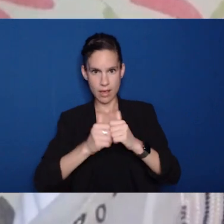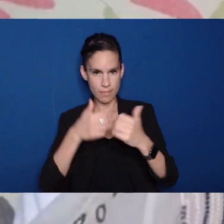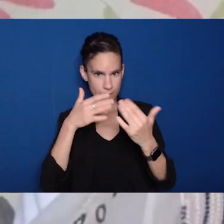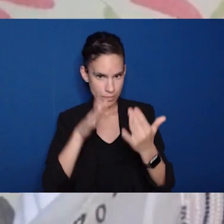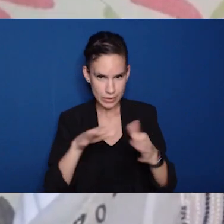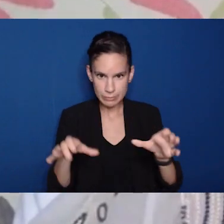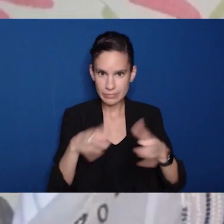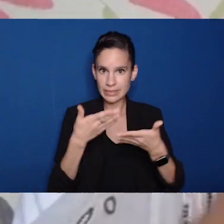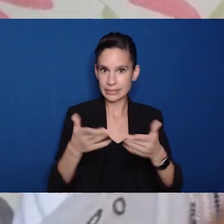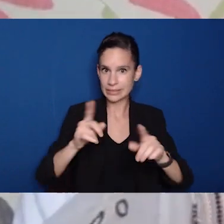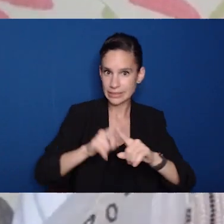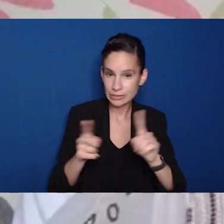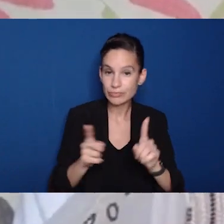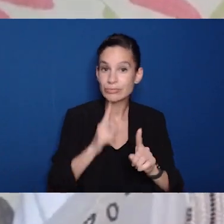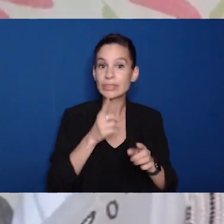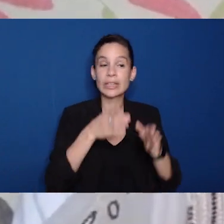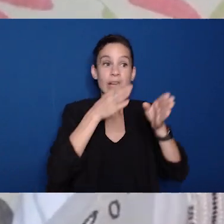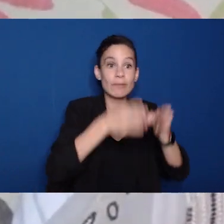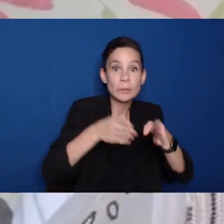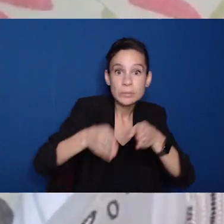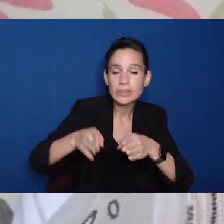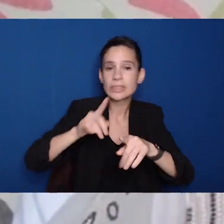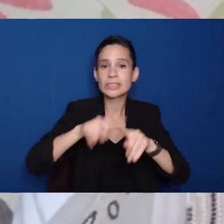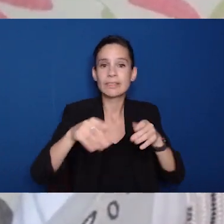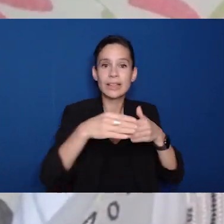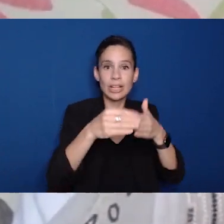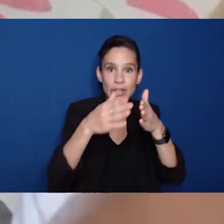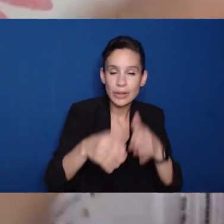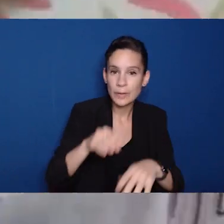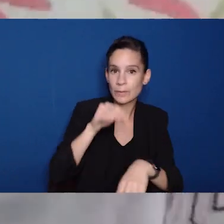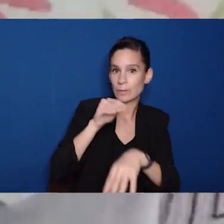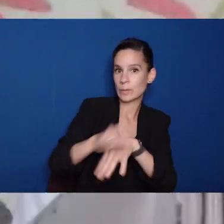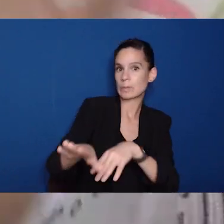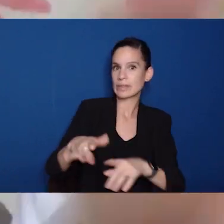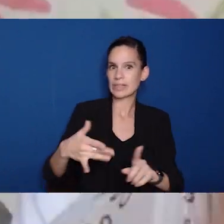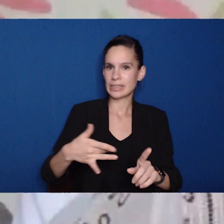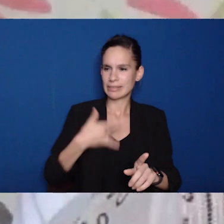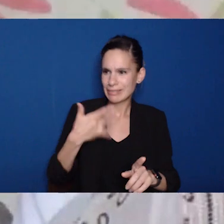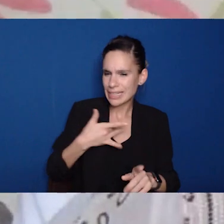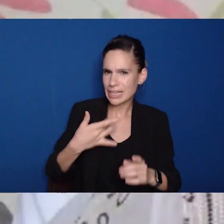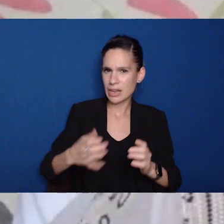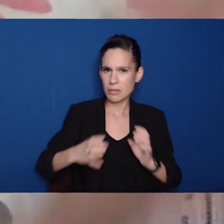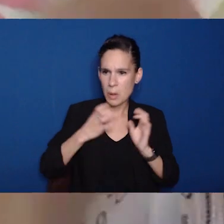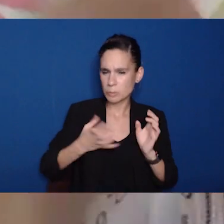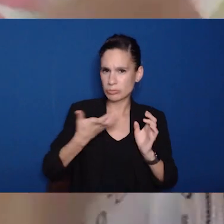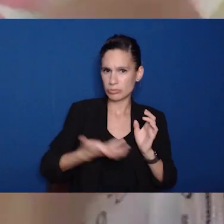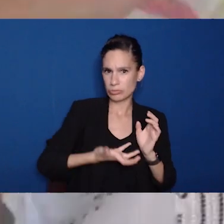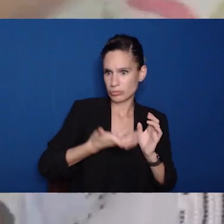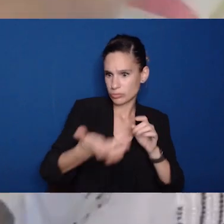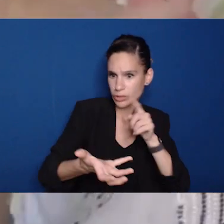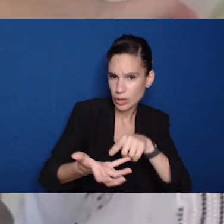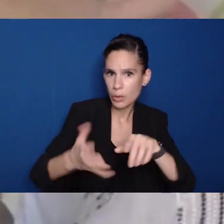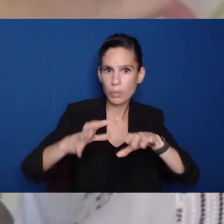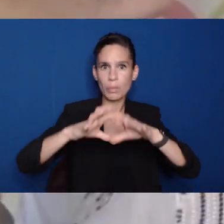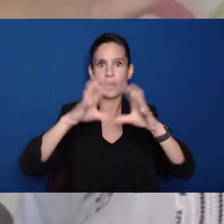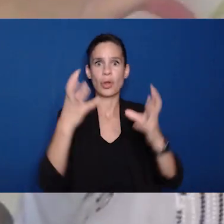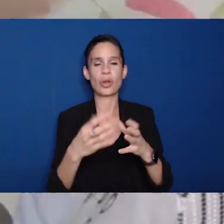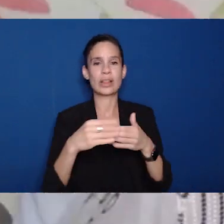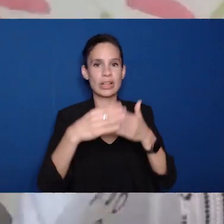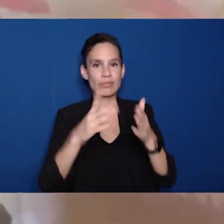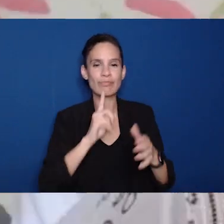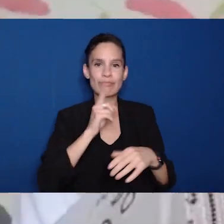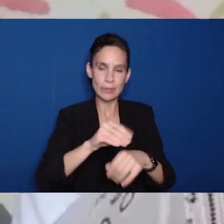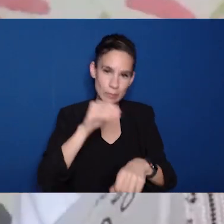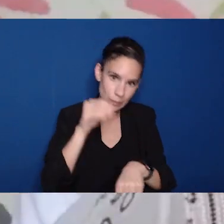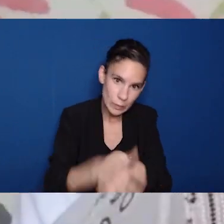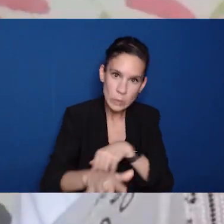I think, while individual leaders are a thermostat, I think a group of leaders, basically have such